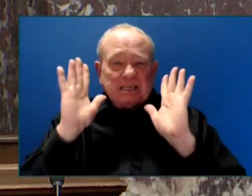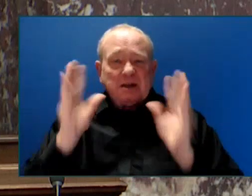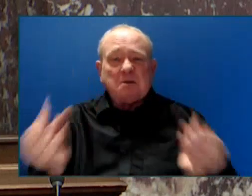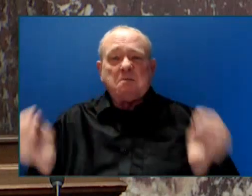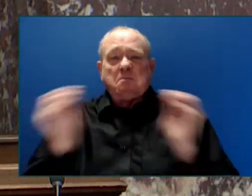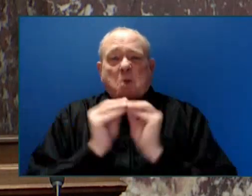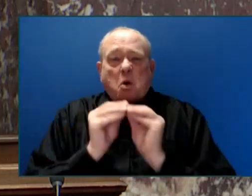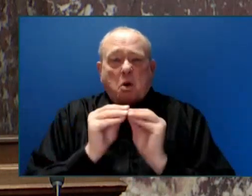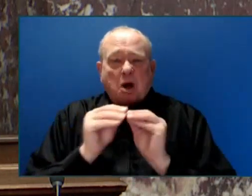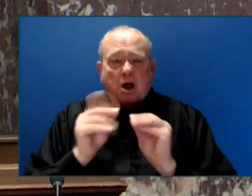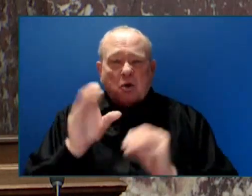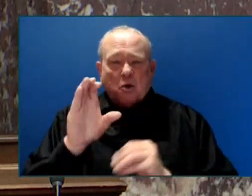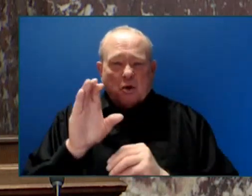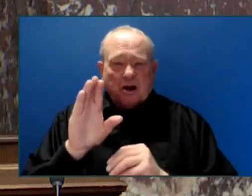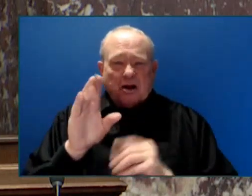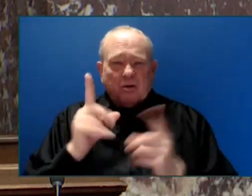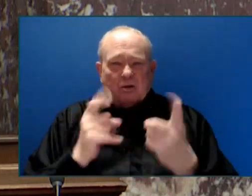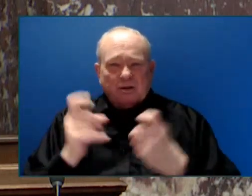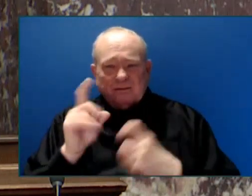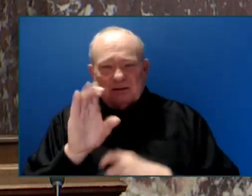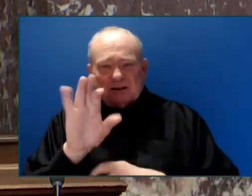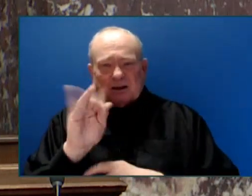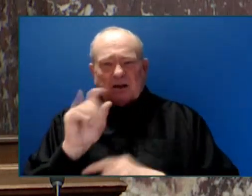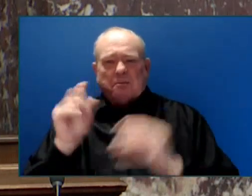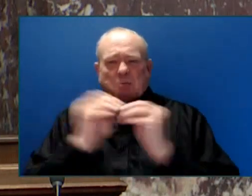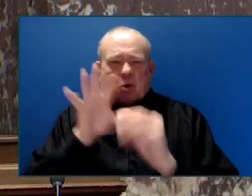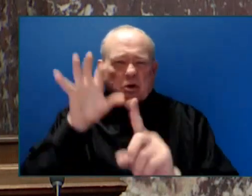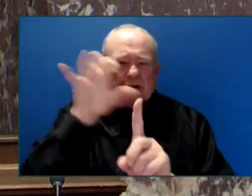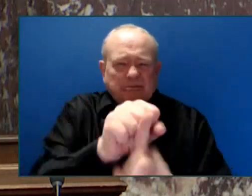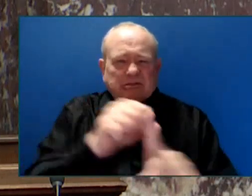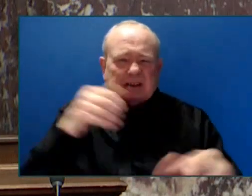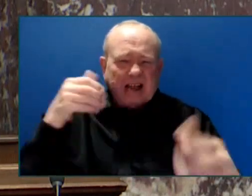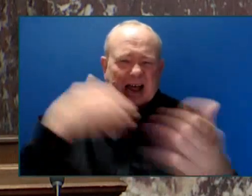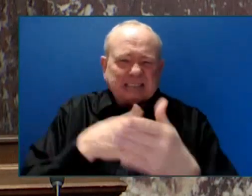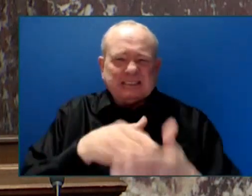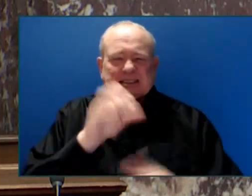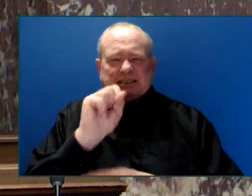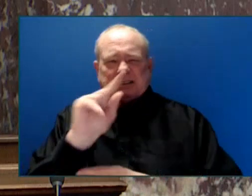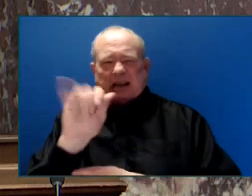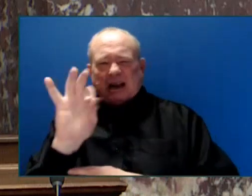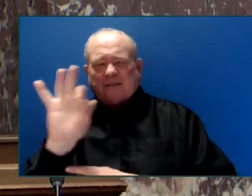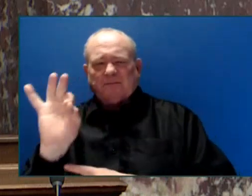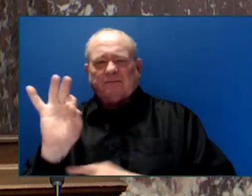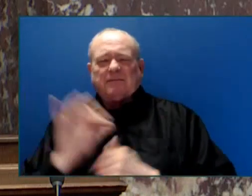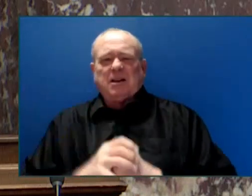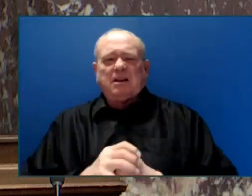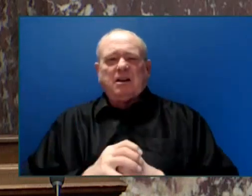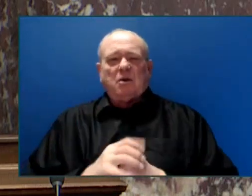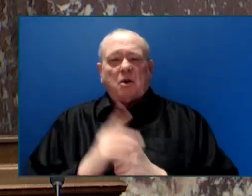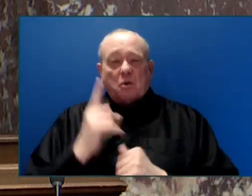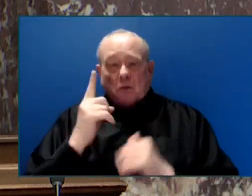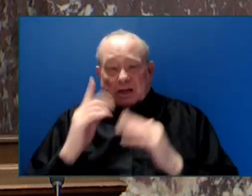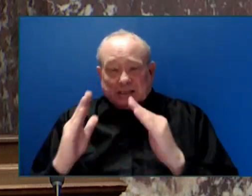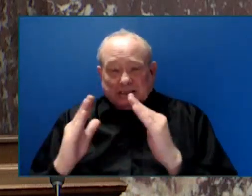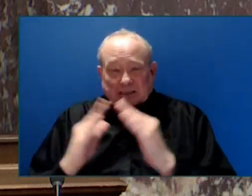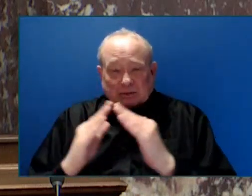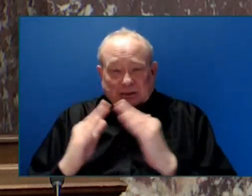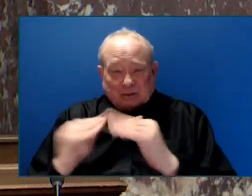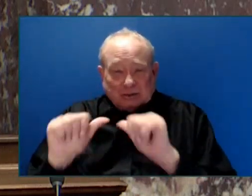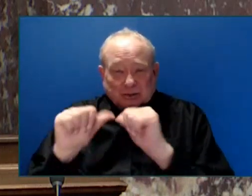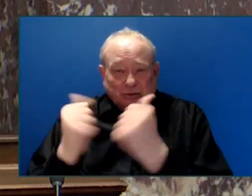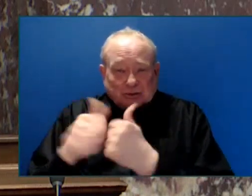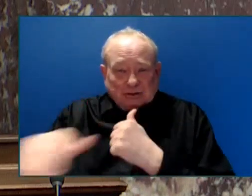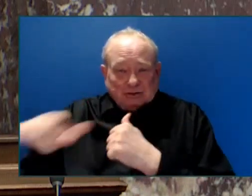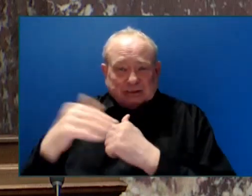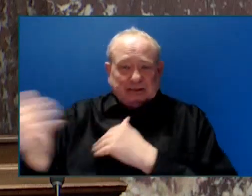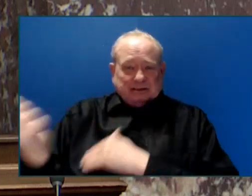This week, I received a letter from the Quesnel Downtown Association, and I quote, "Criminals are no longer hiding in the shadows.